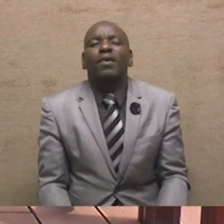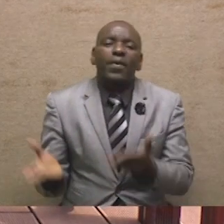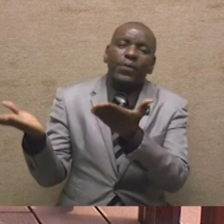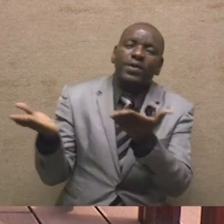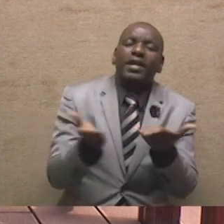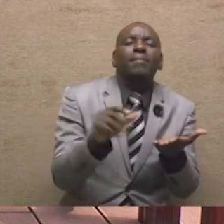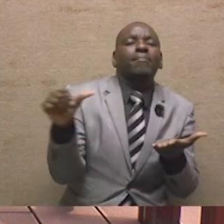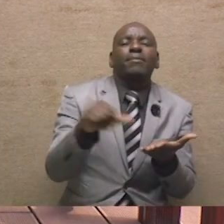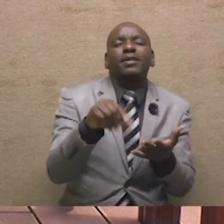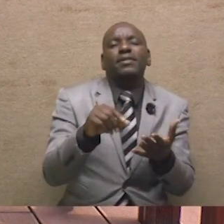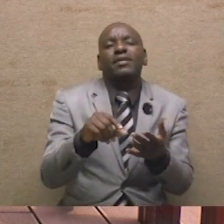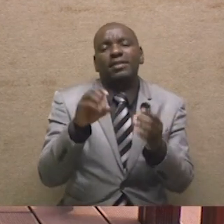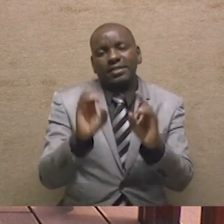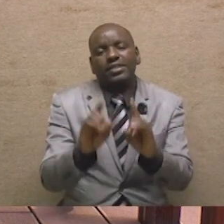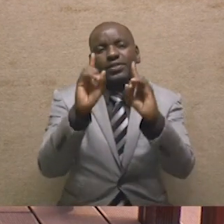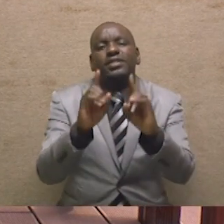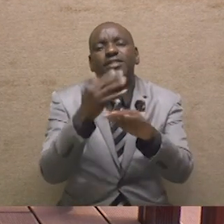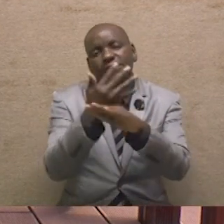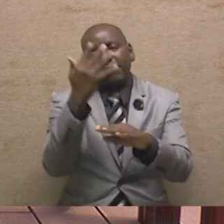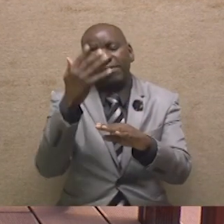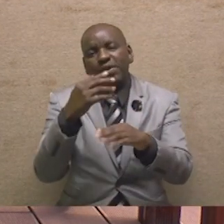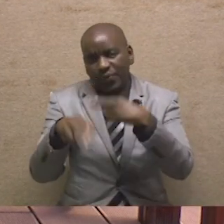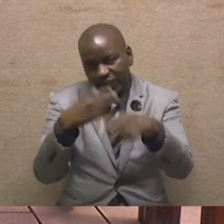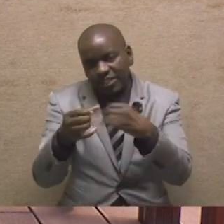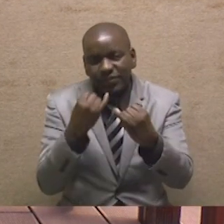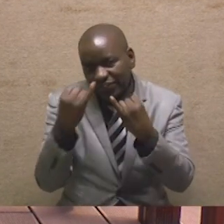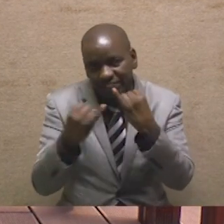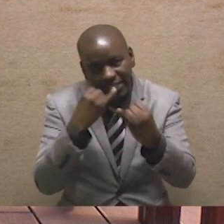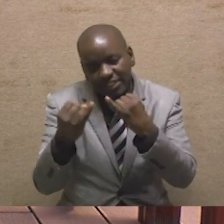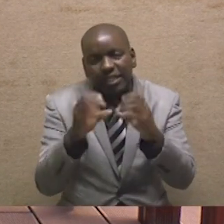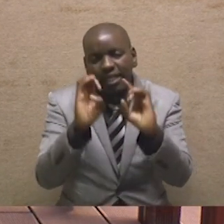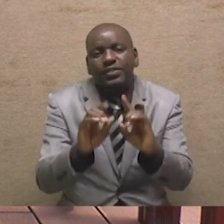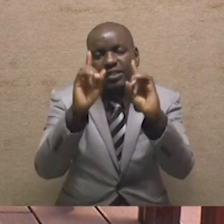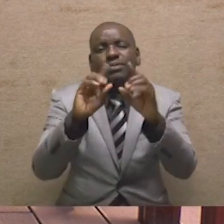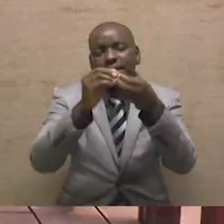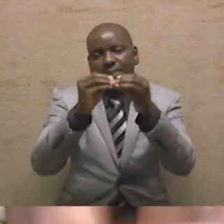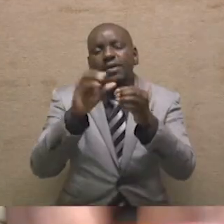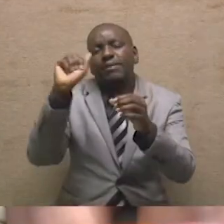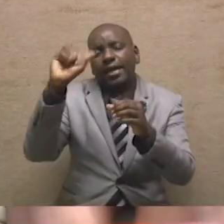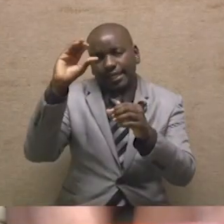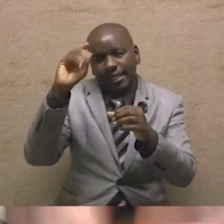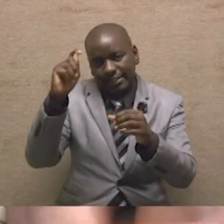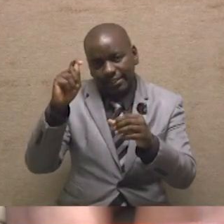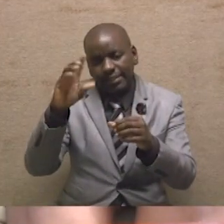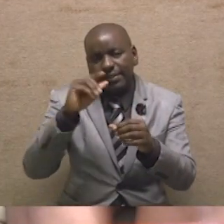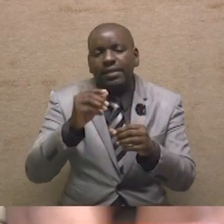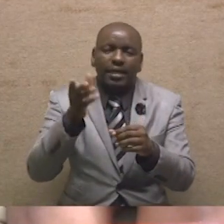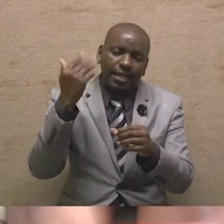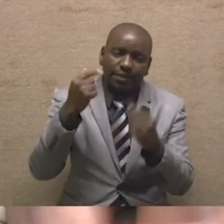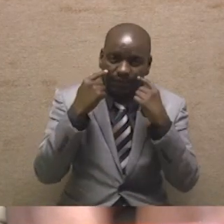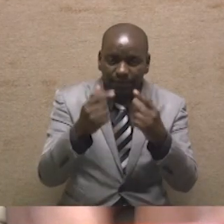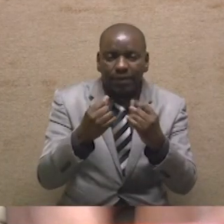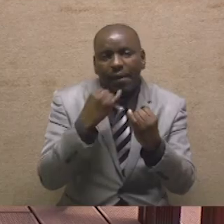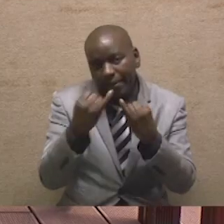Welcome back. This is Education 1.5, whereby we continue our discussions on the Education Amendment Act. In the last segment, we spoke